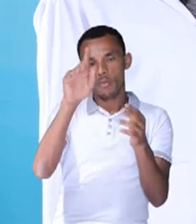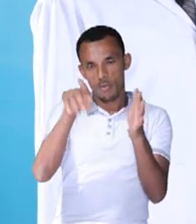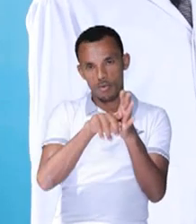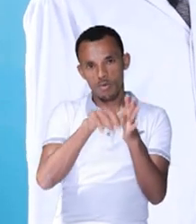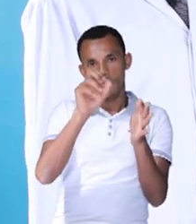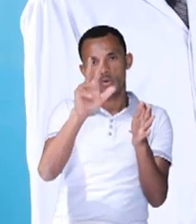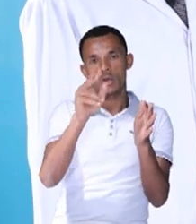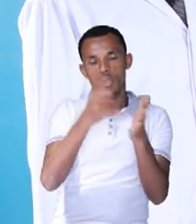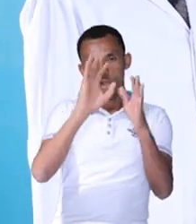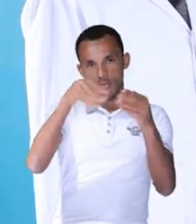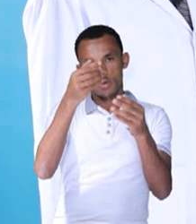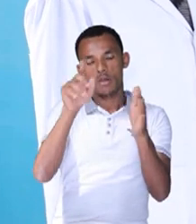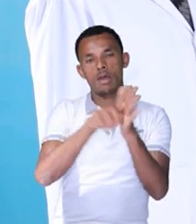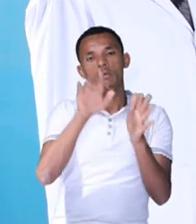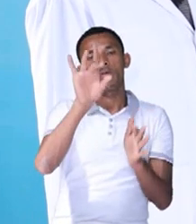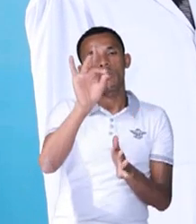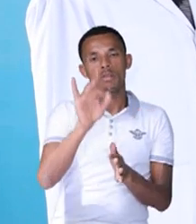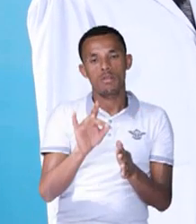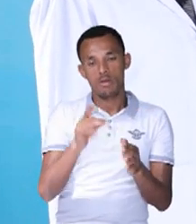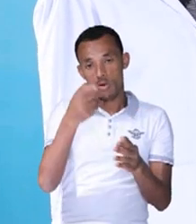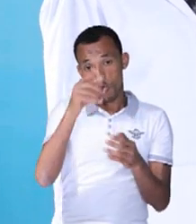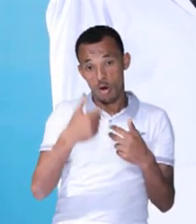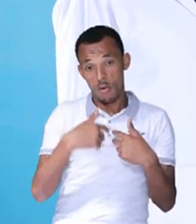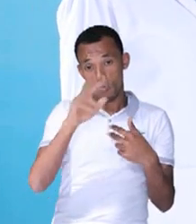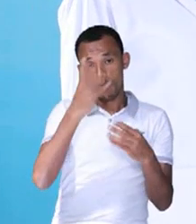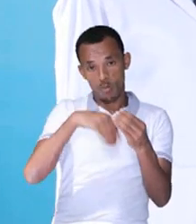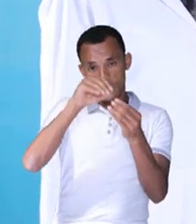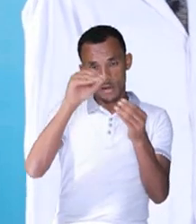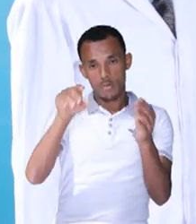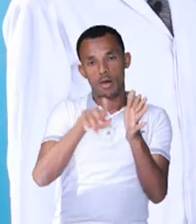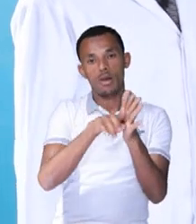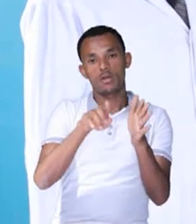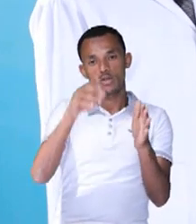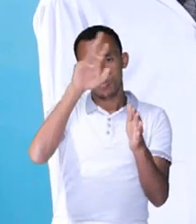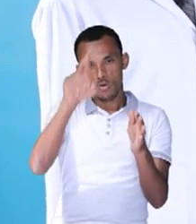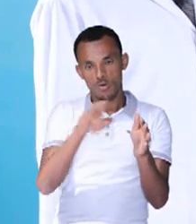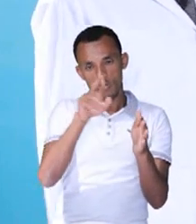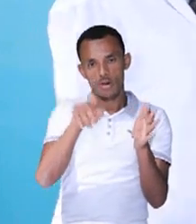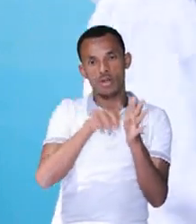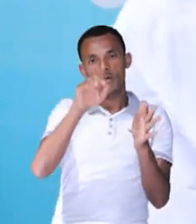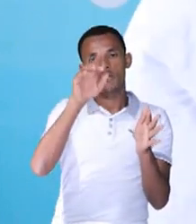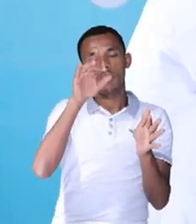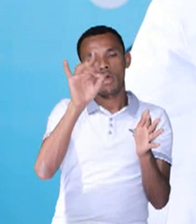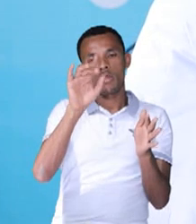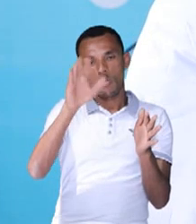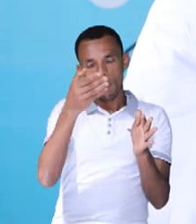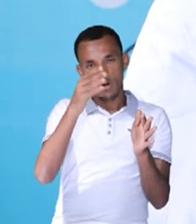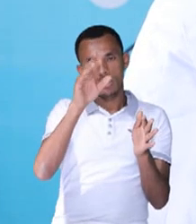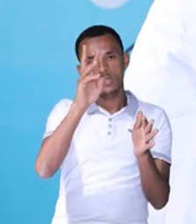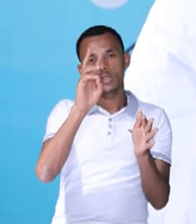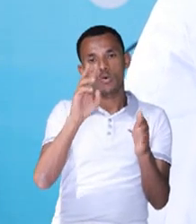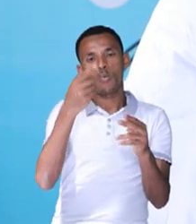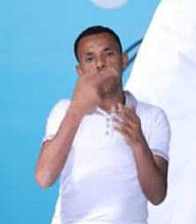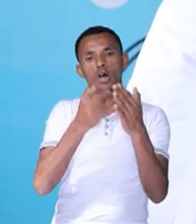4 minus 12, it gives negative 8. So you have 2 plus minus the square root of negative 8 over 6. What is the simplest form